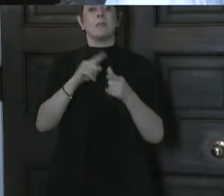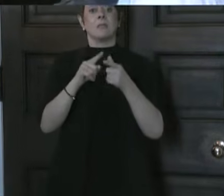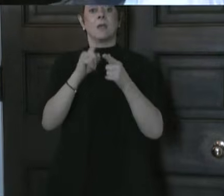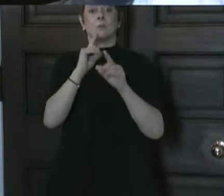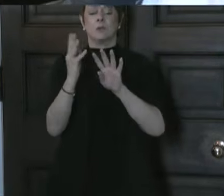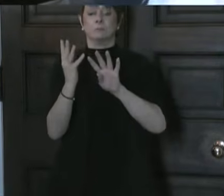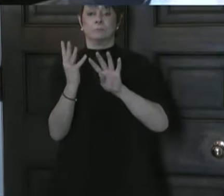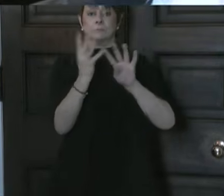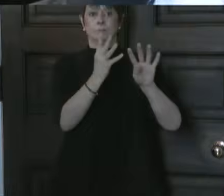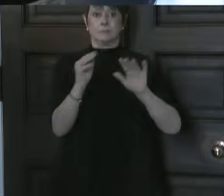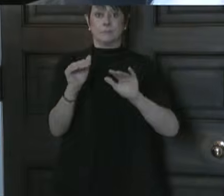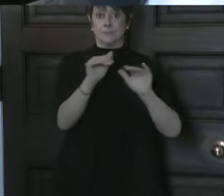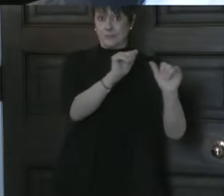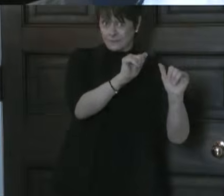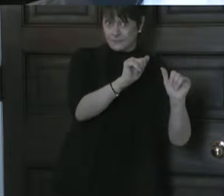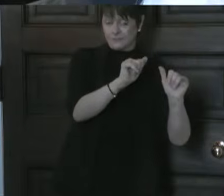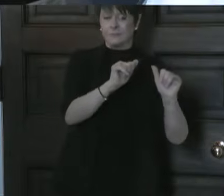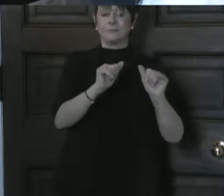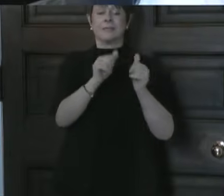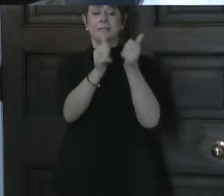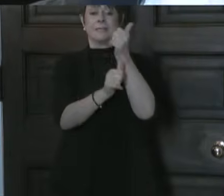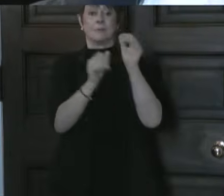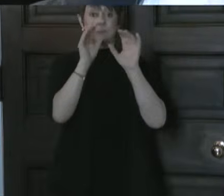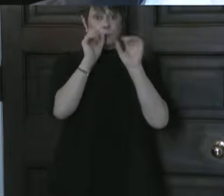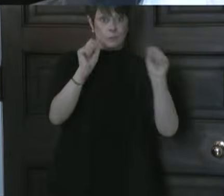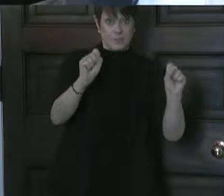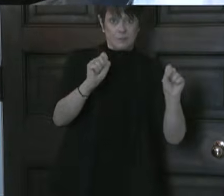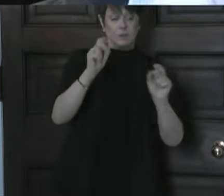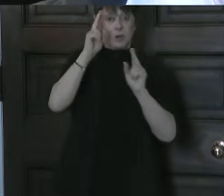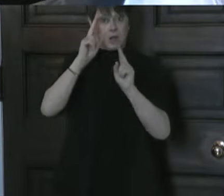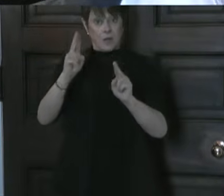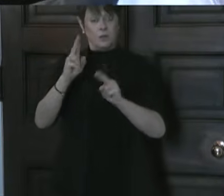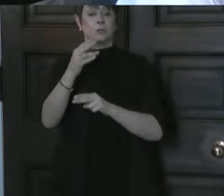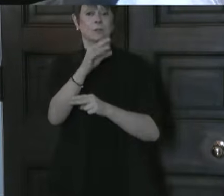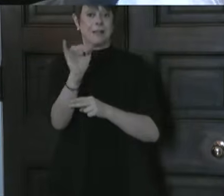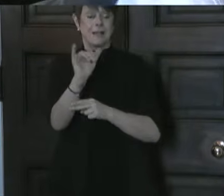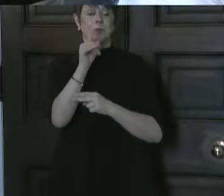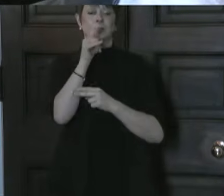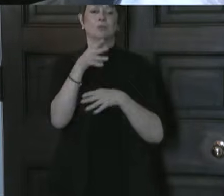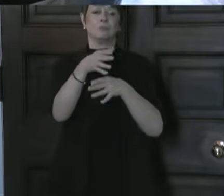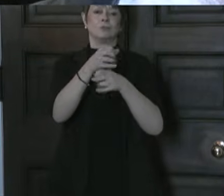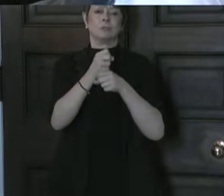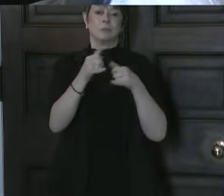and the newest members of the Order of Newfoundland and Labrador.